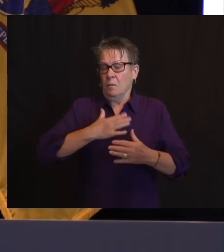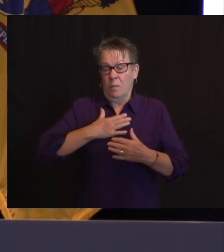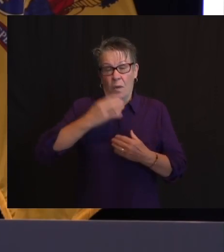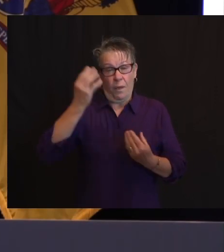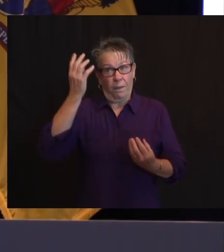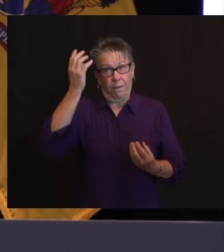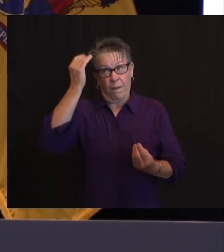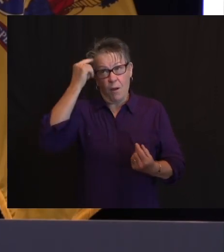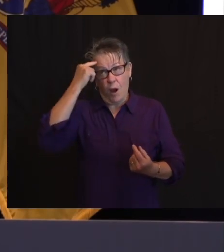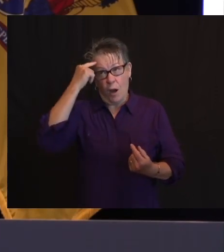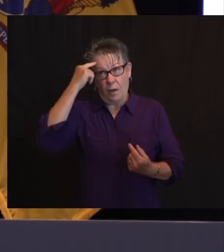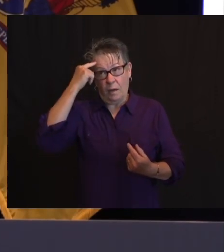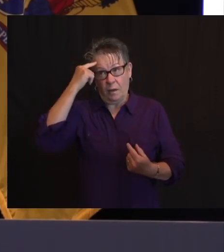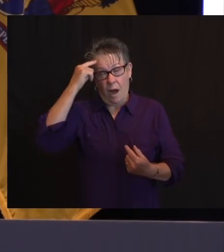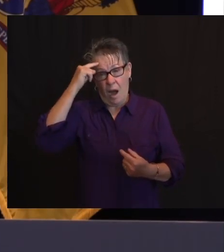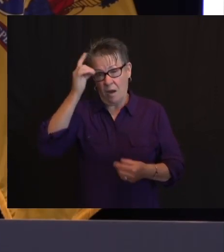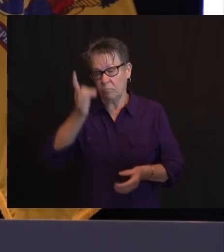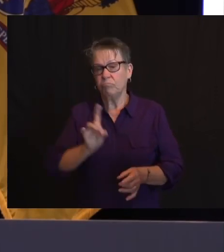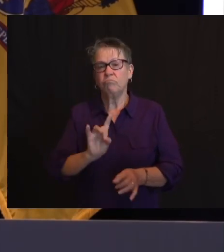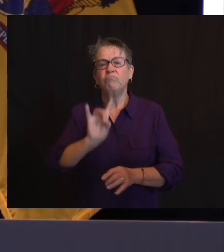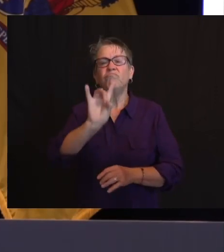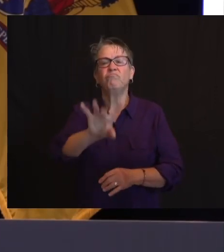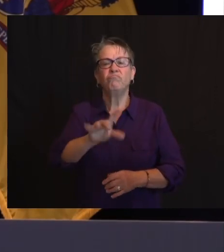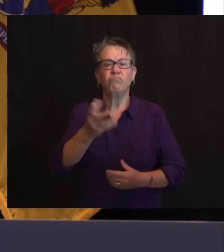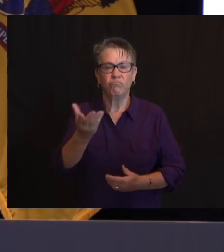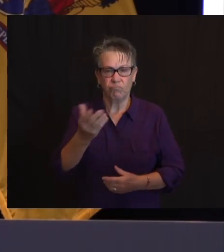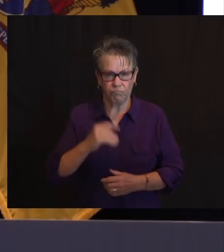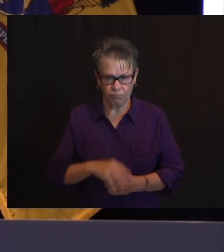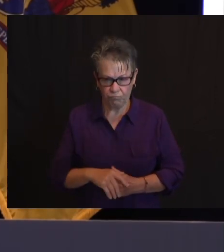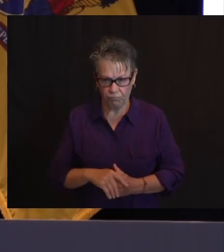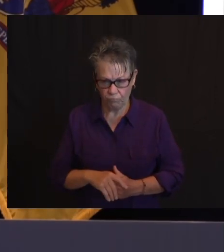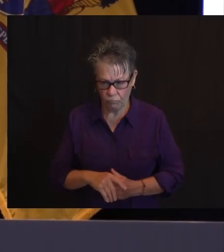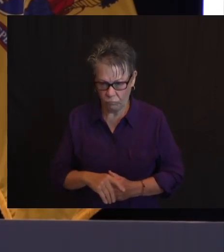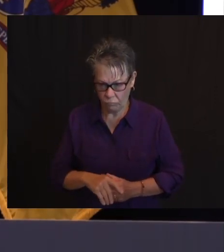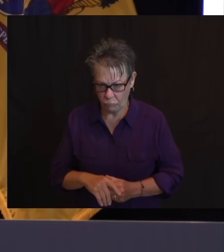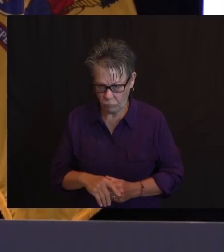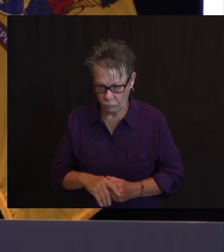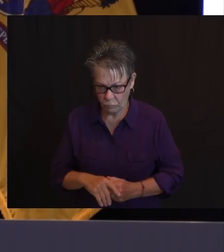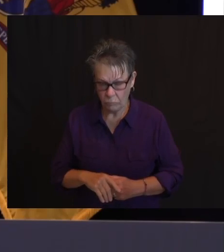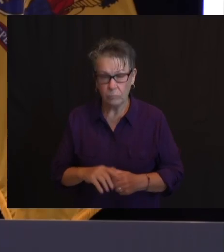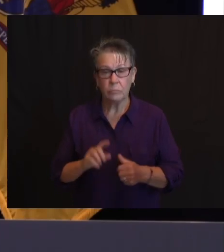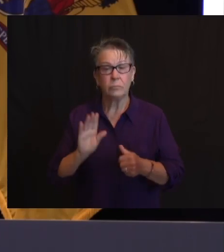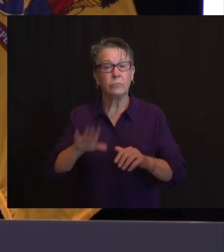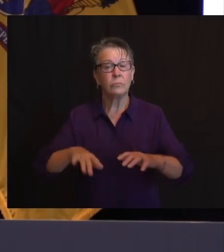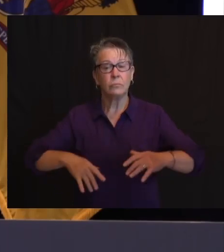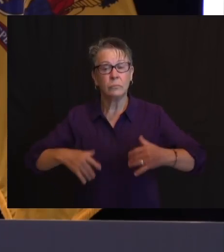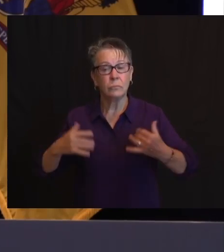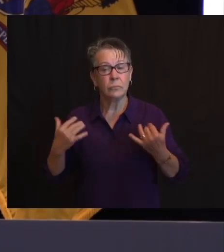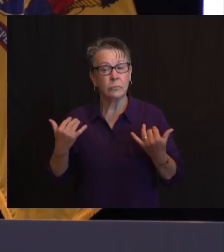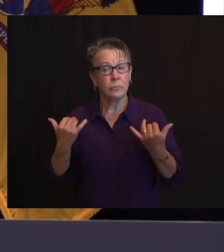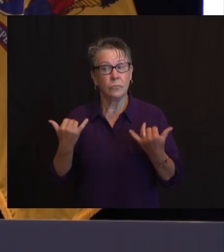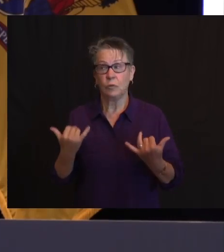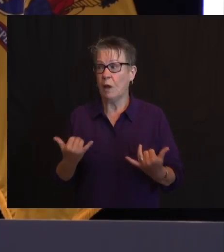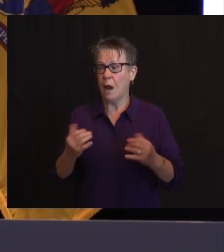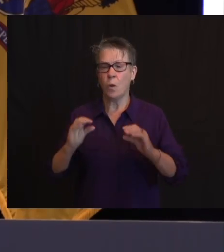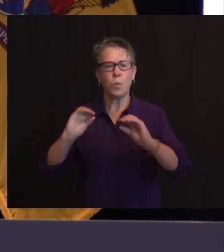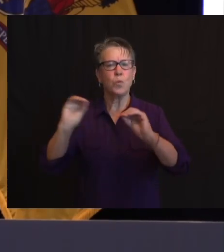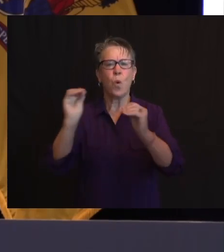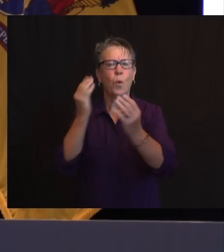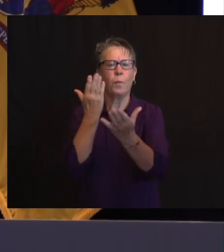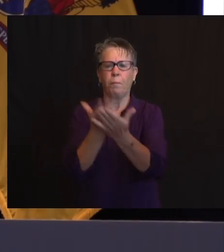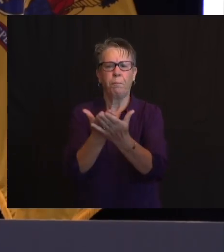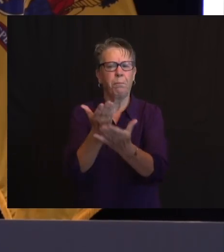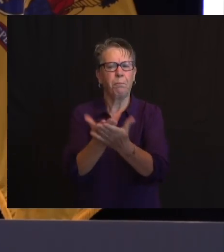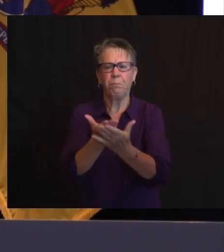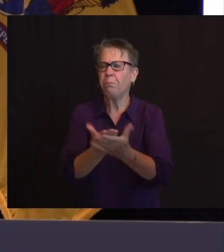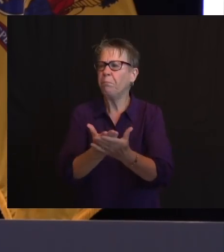that leads outbreaks back to any restaurant or gym or indoor entertainment or movie theater